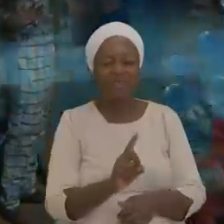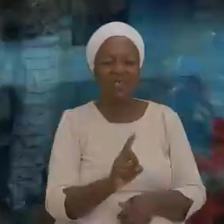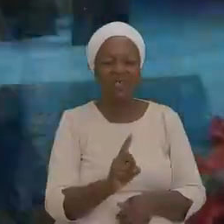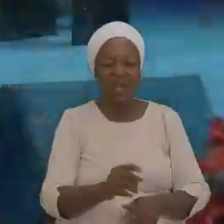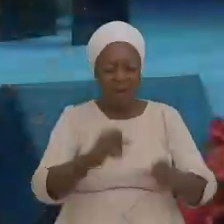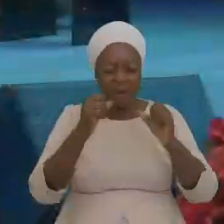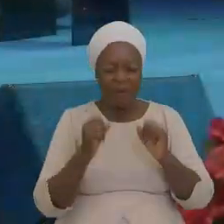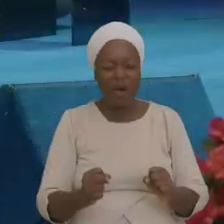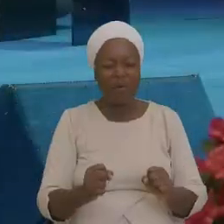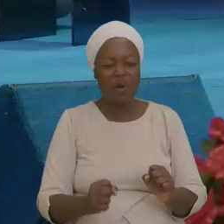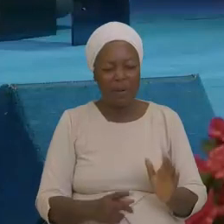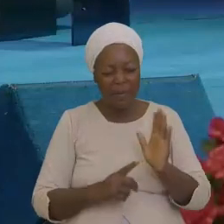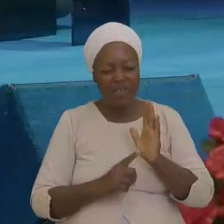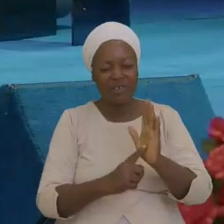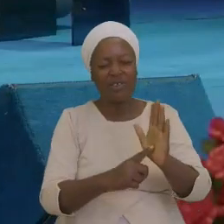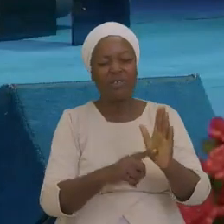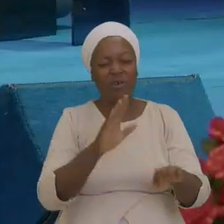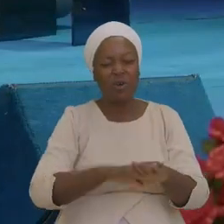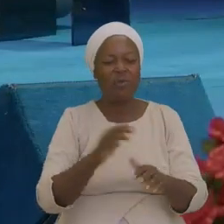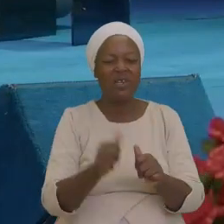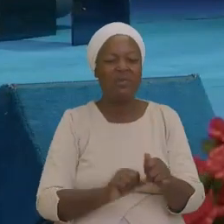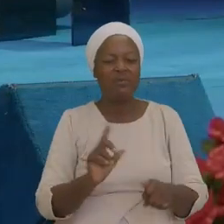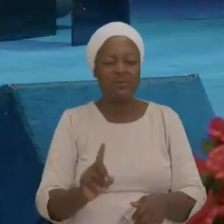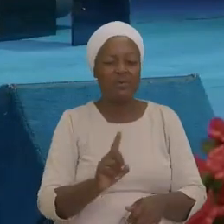power manifestation upon everyone.